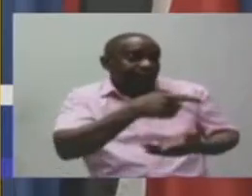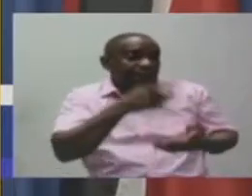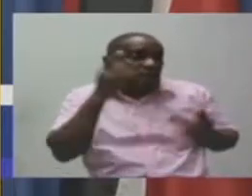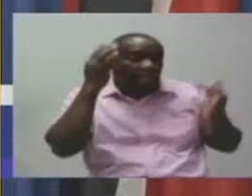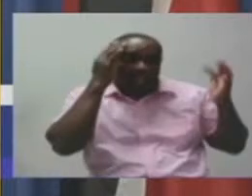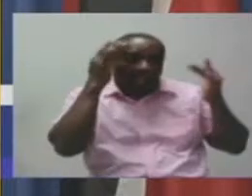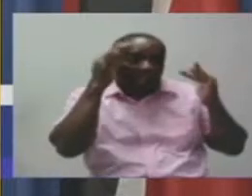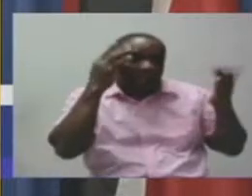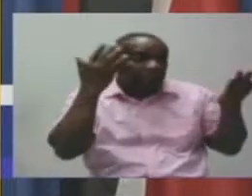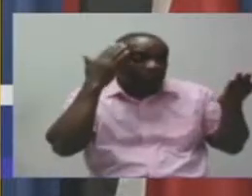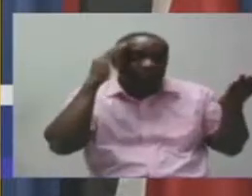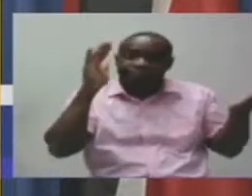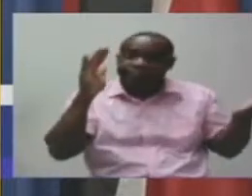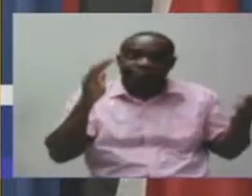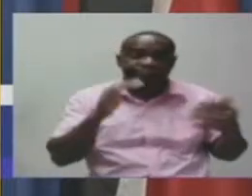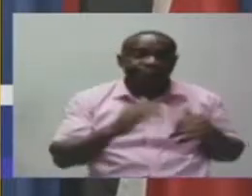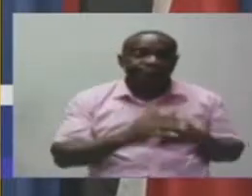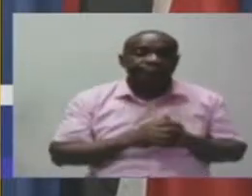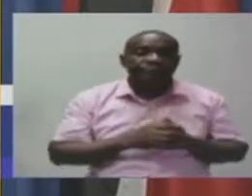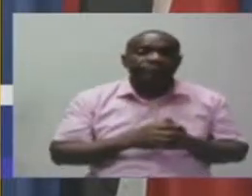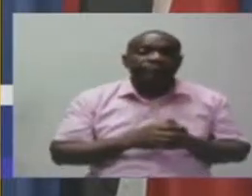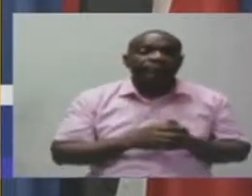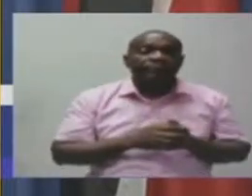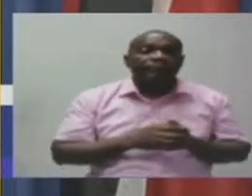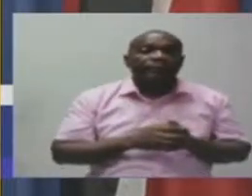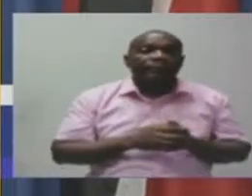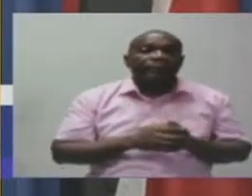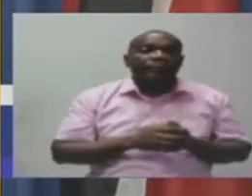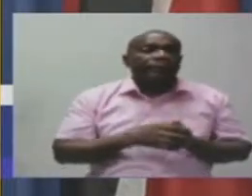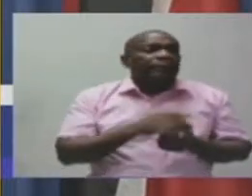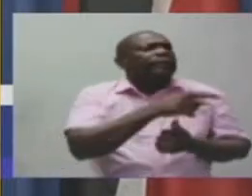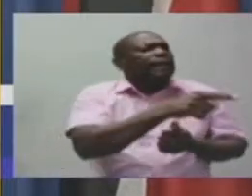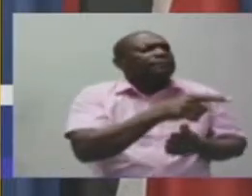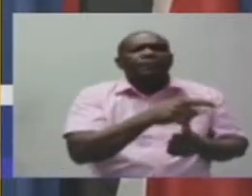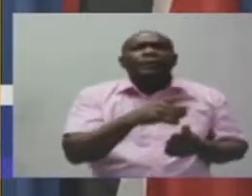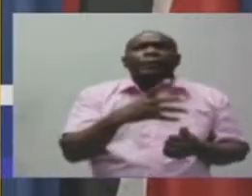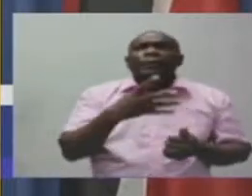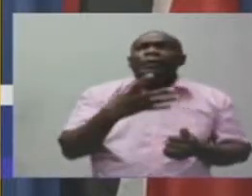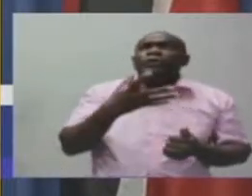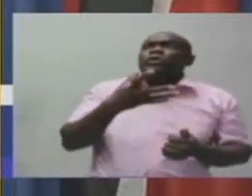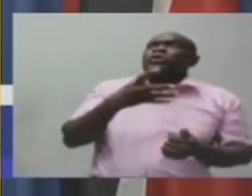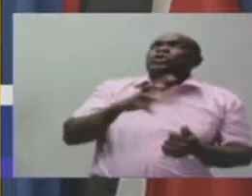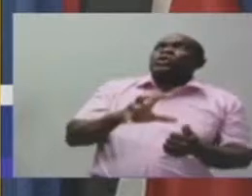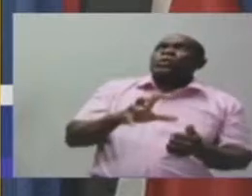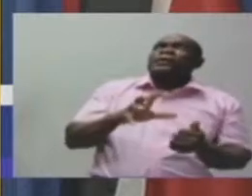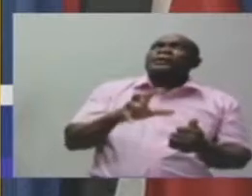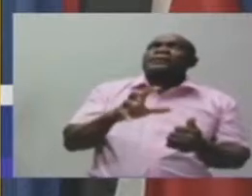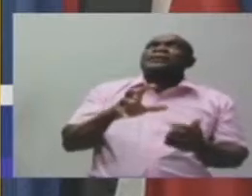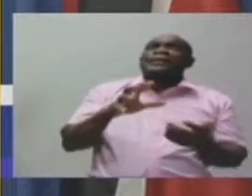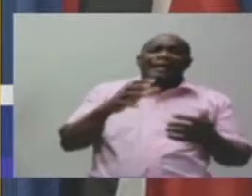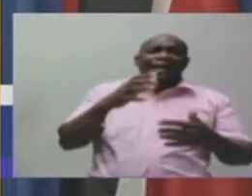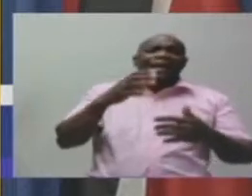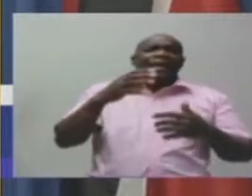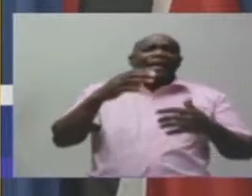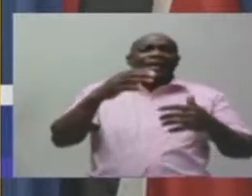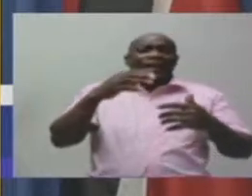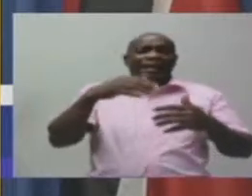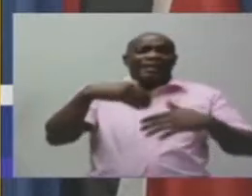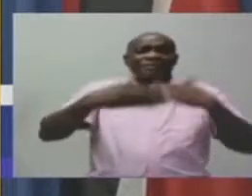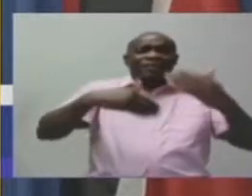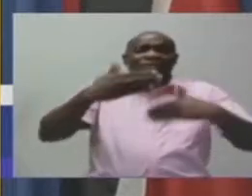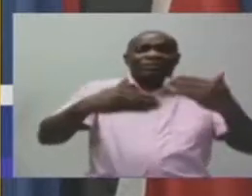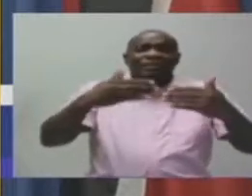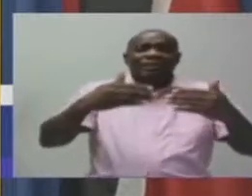turn up at the pearly gates with something implanted in them by Bill Gates that identify them as the mark of the